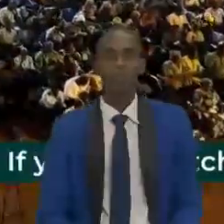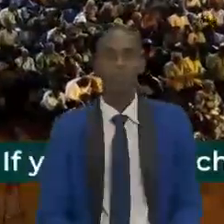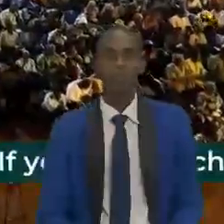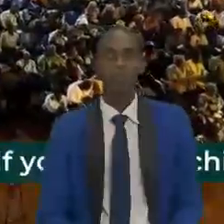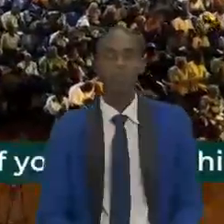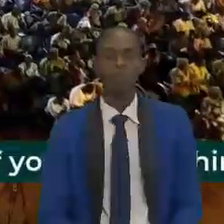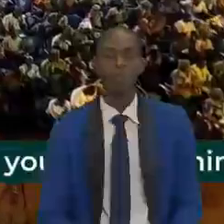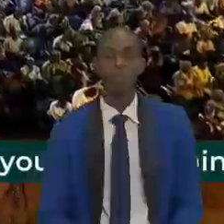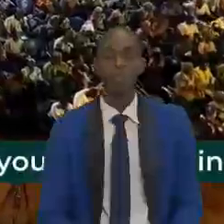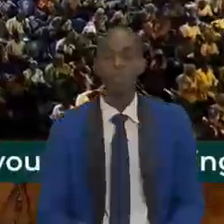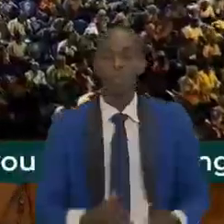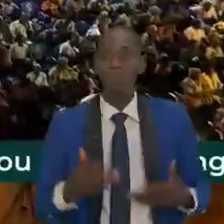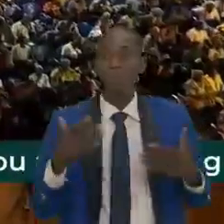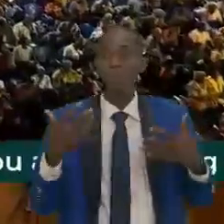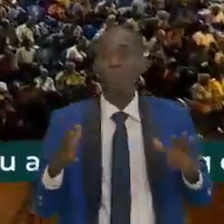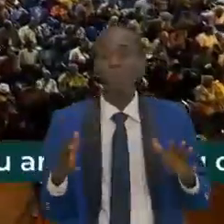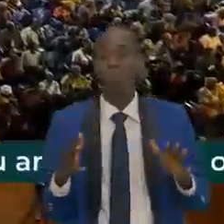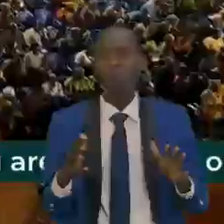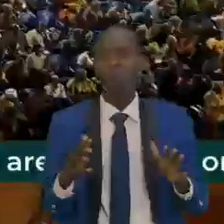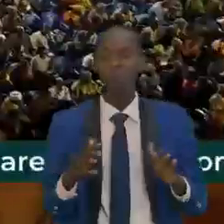Are you done?